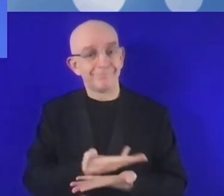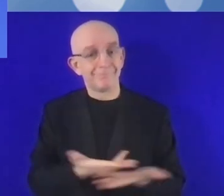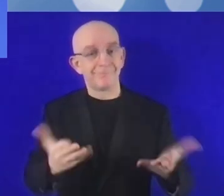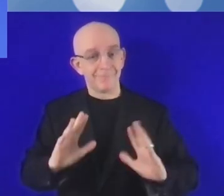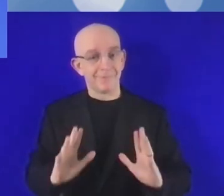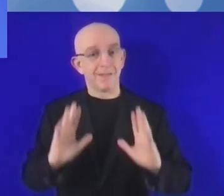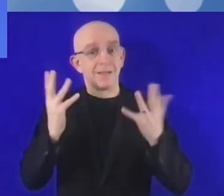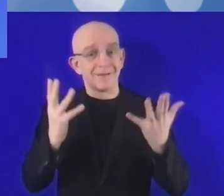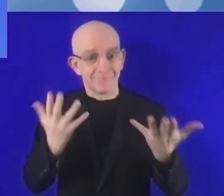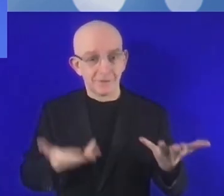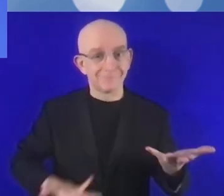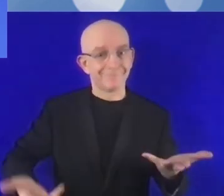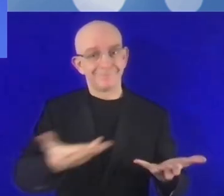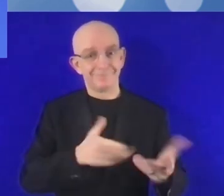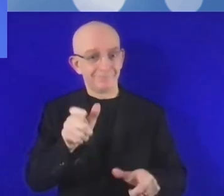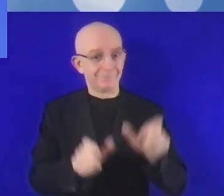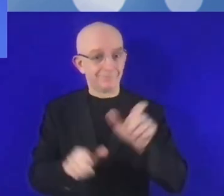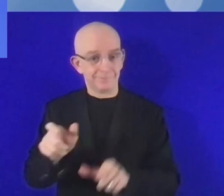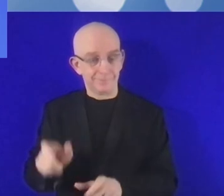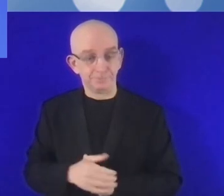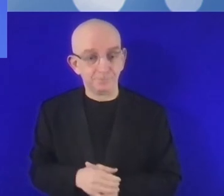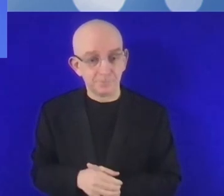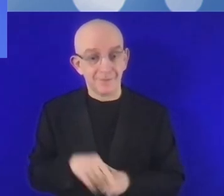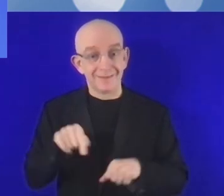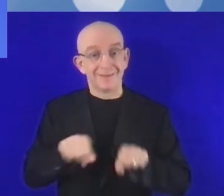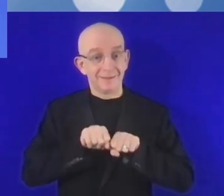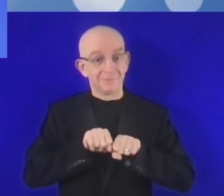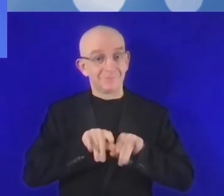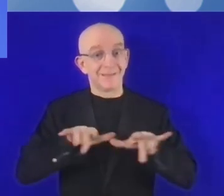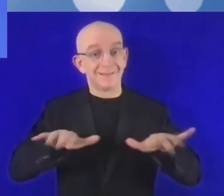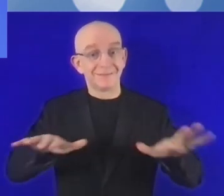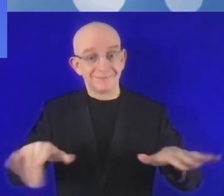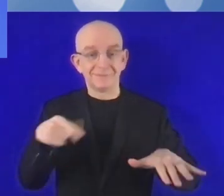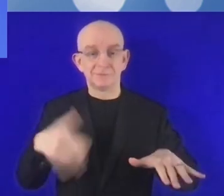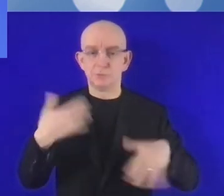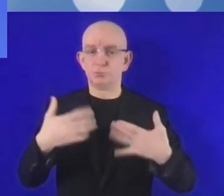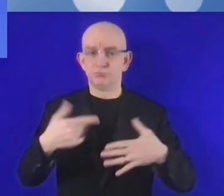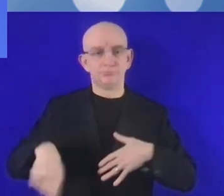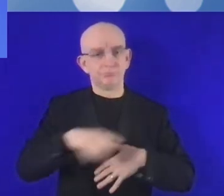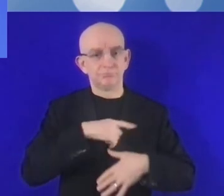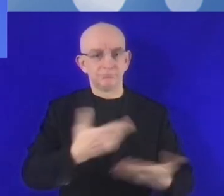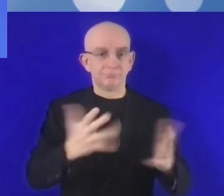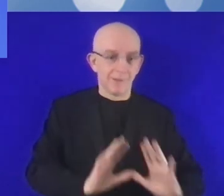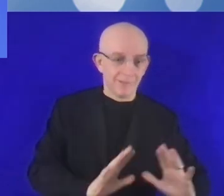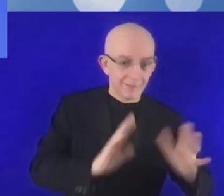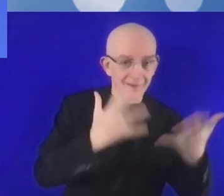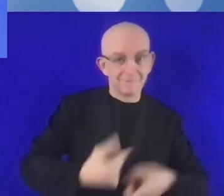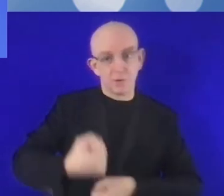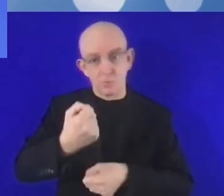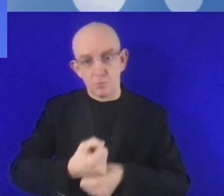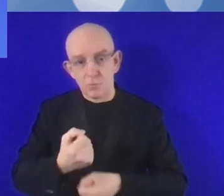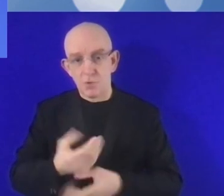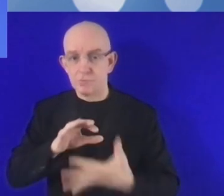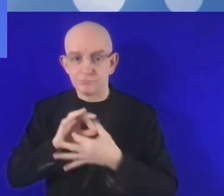we live, how we work, and how we interact with each other, and how those